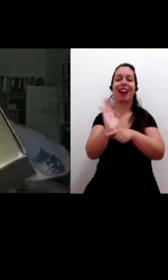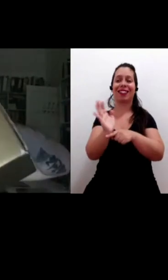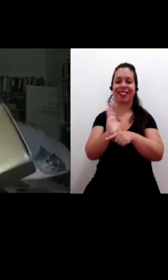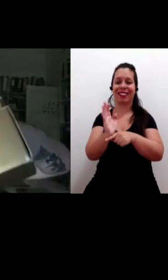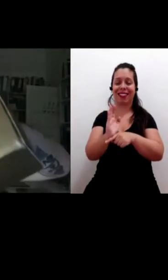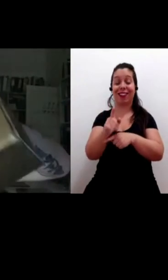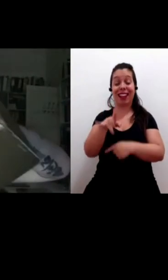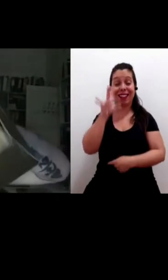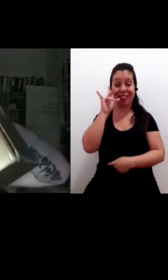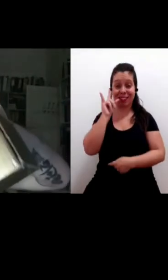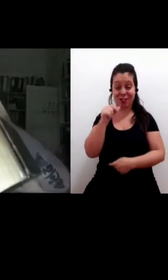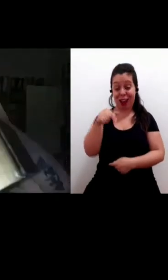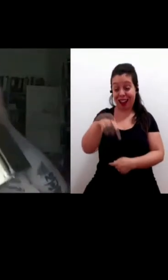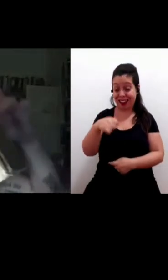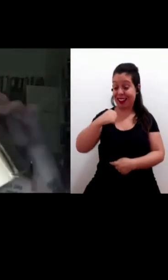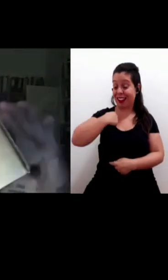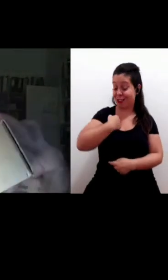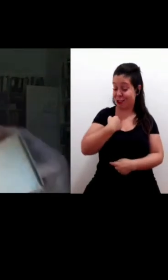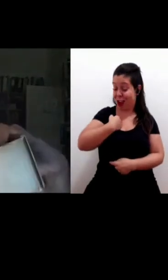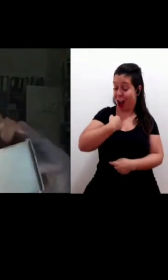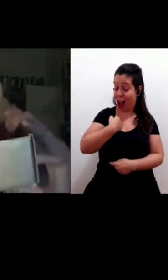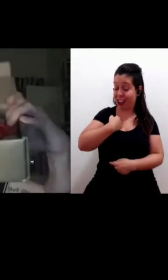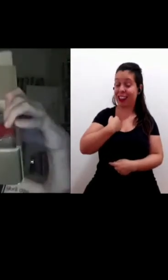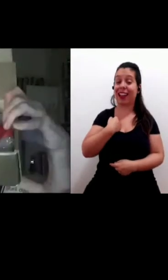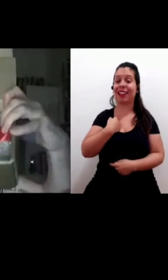box. And when you open the gold box,